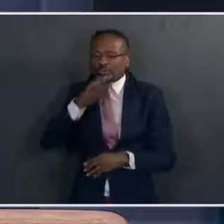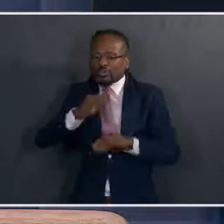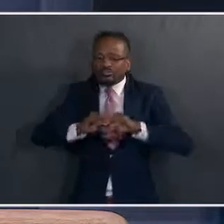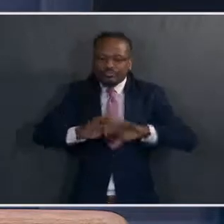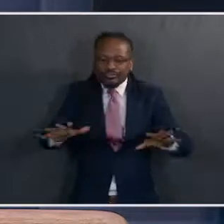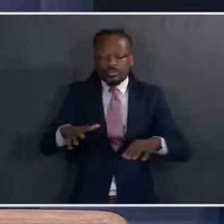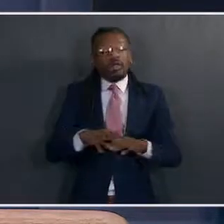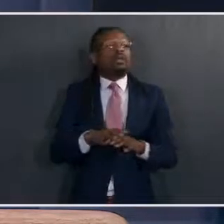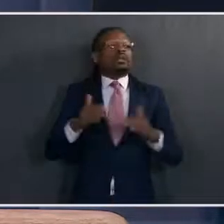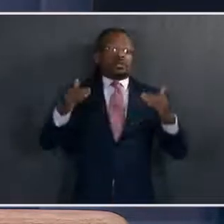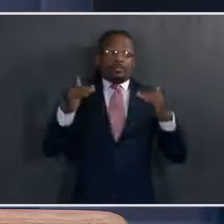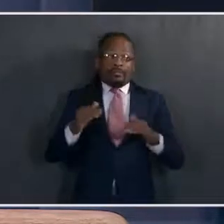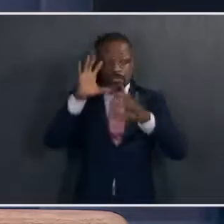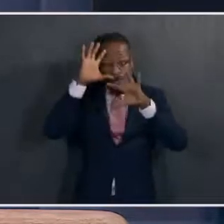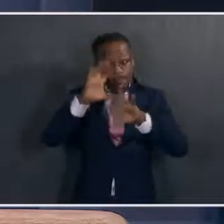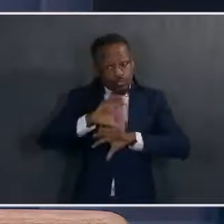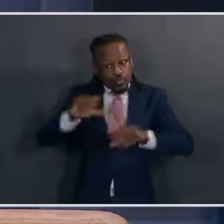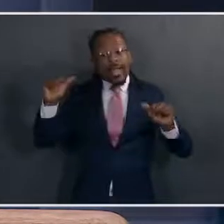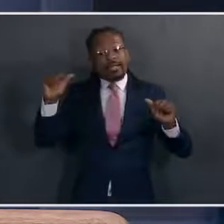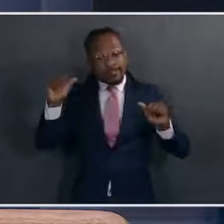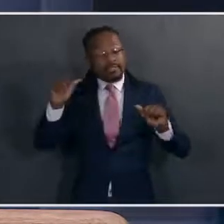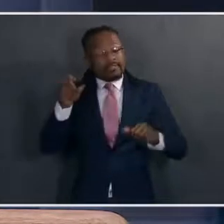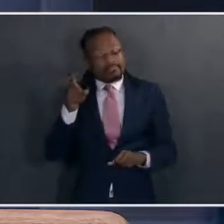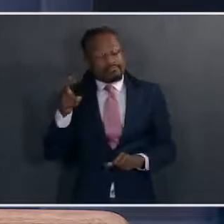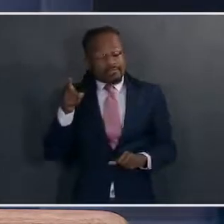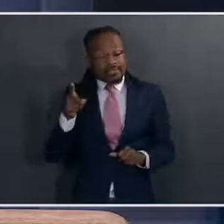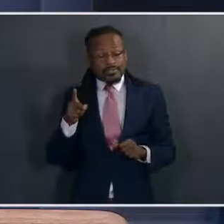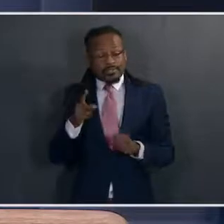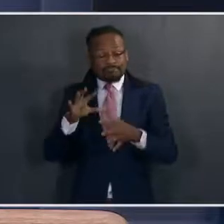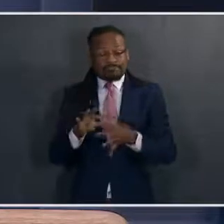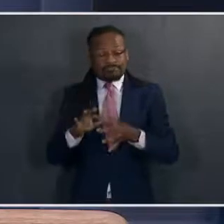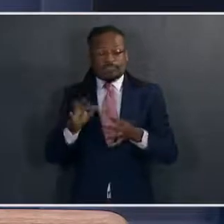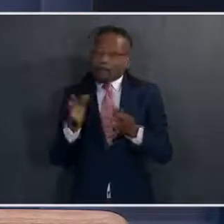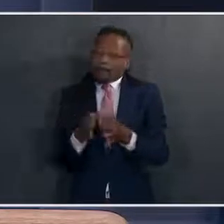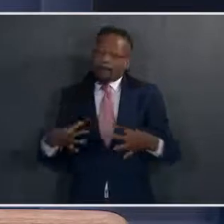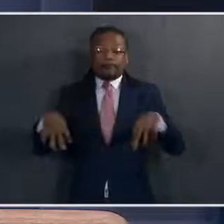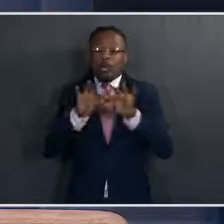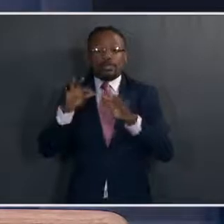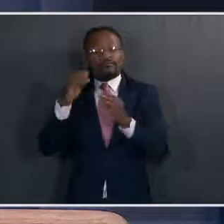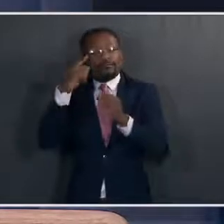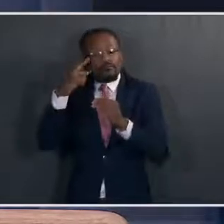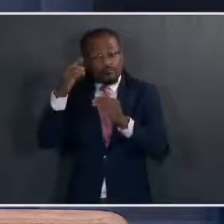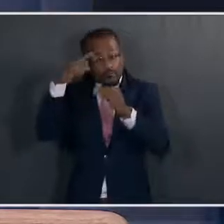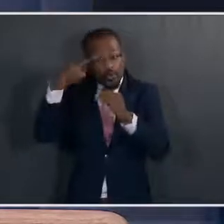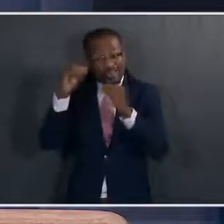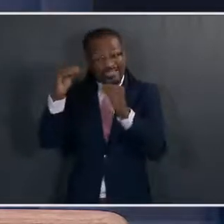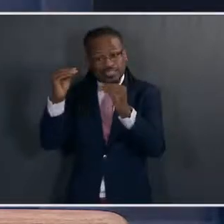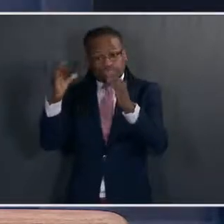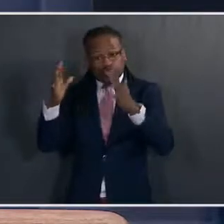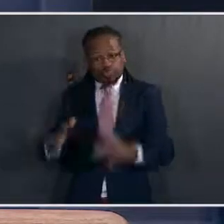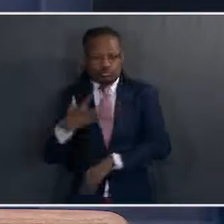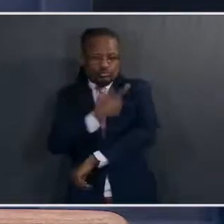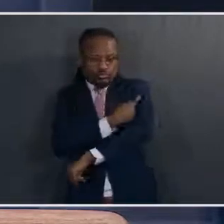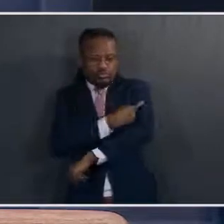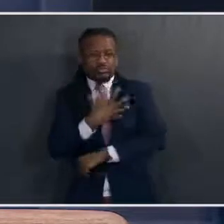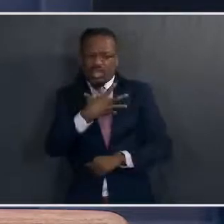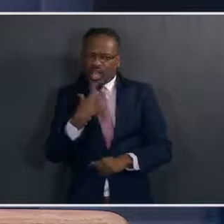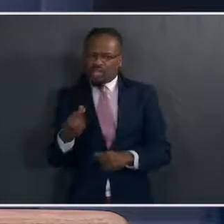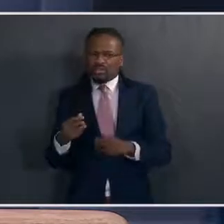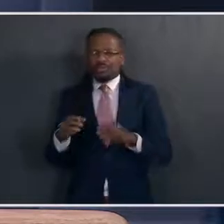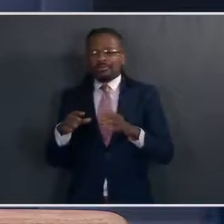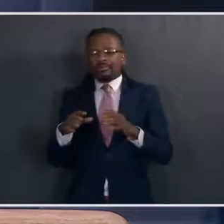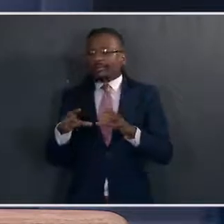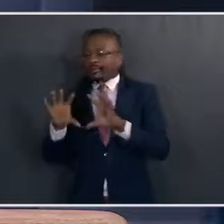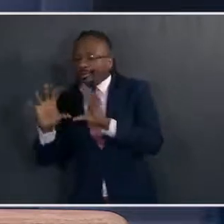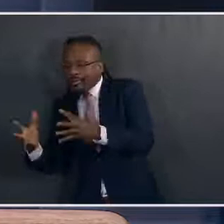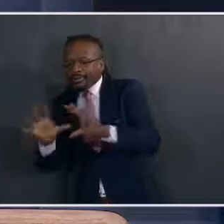importance and the priority of vaccinating teachers, and in most states they're in the 1B category of vaccination.